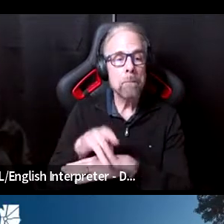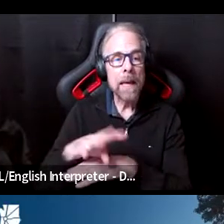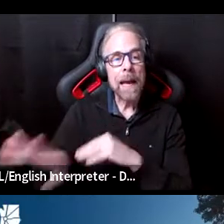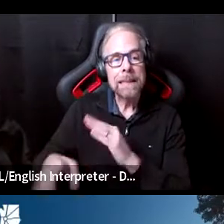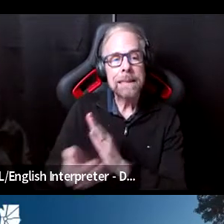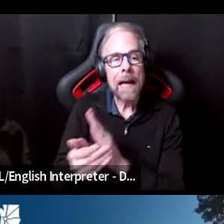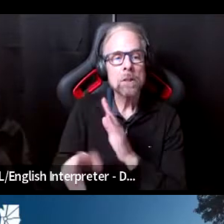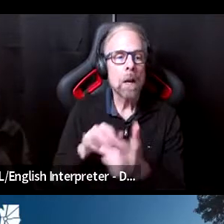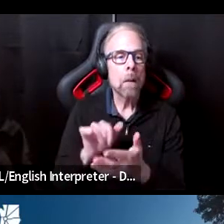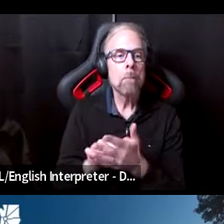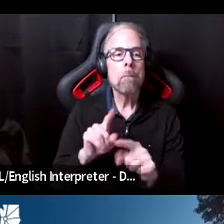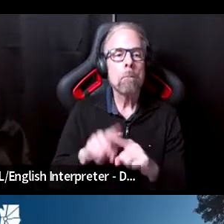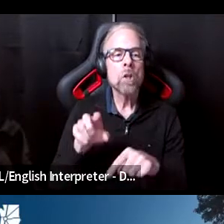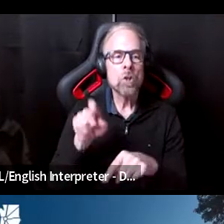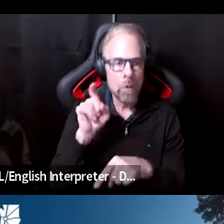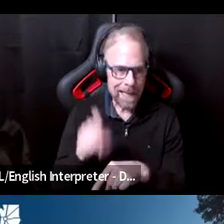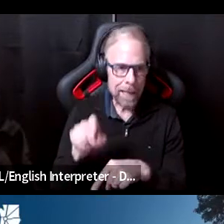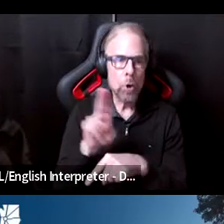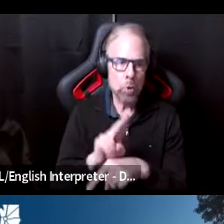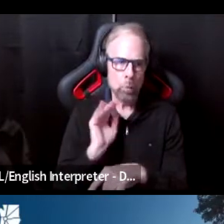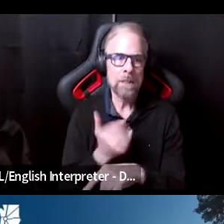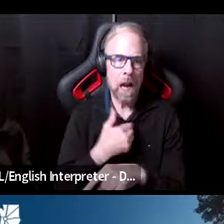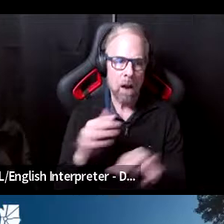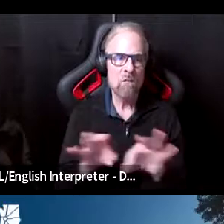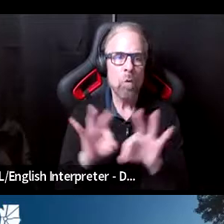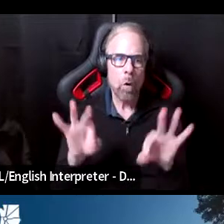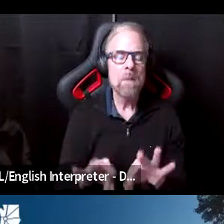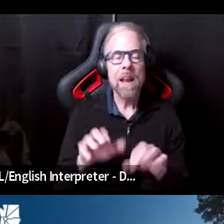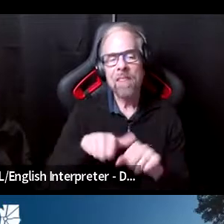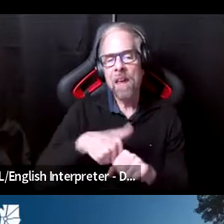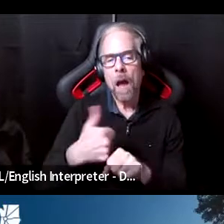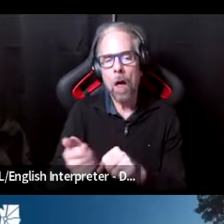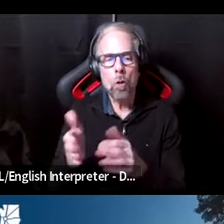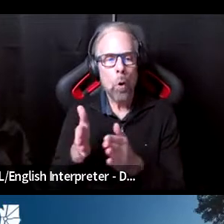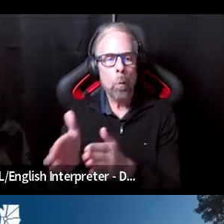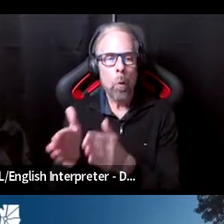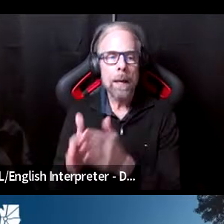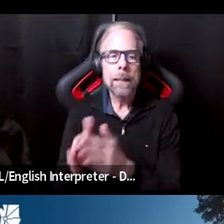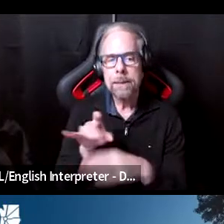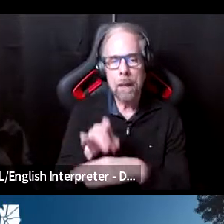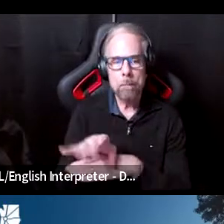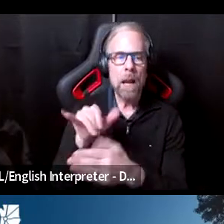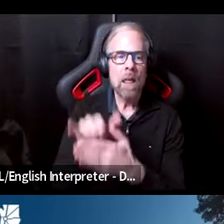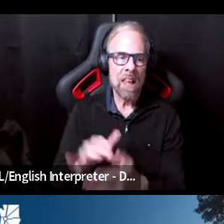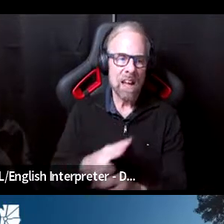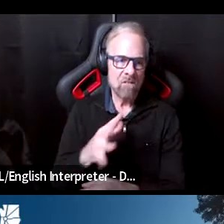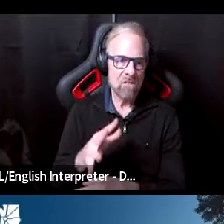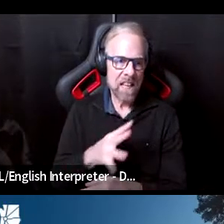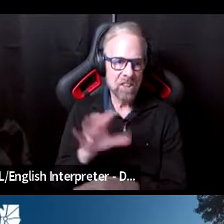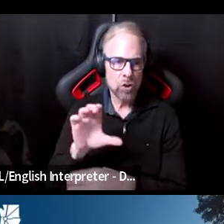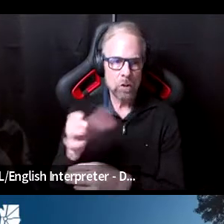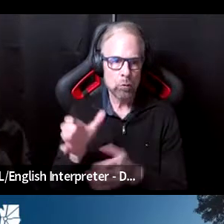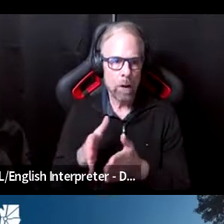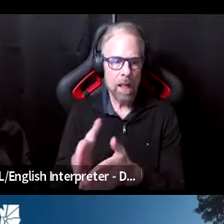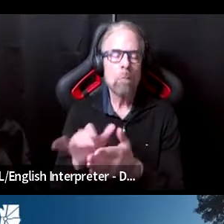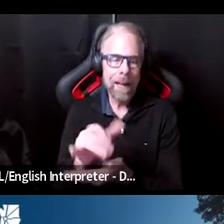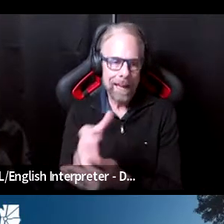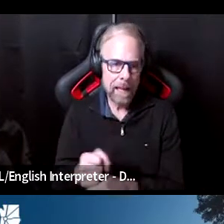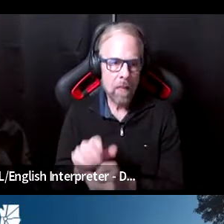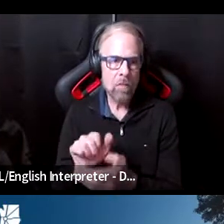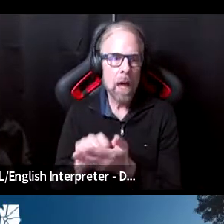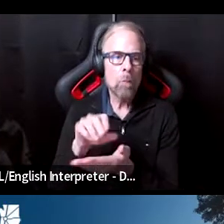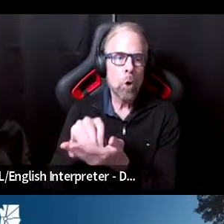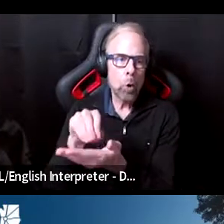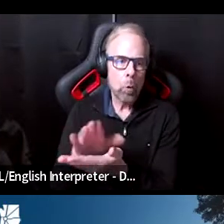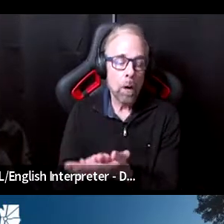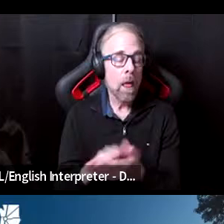use our form and any of these other ways to submit an official channel so we can get it recorded.